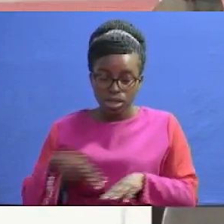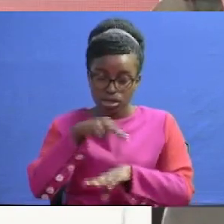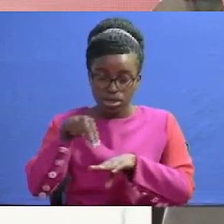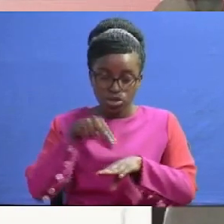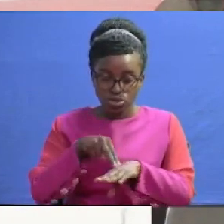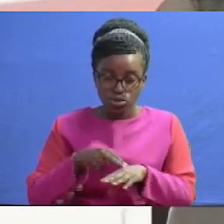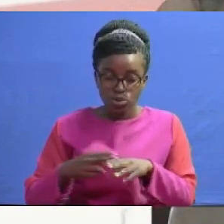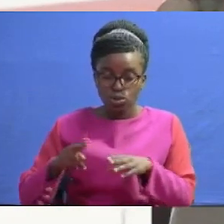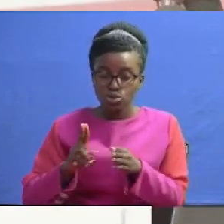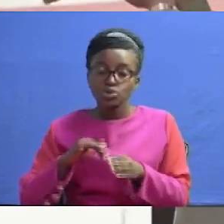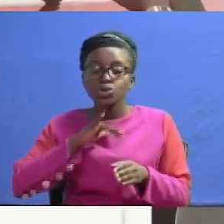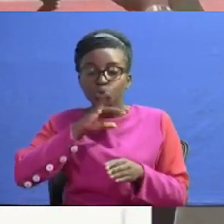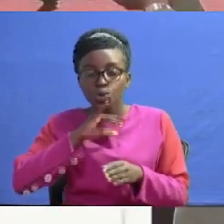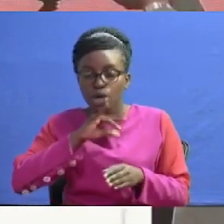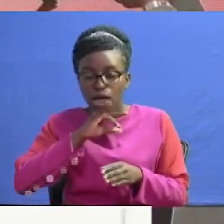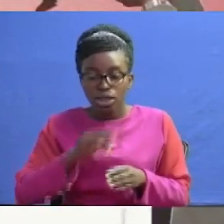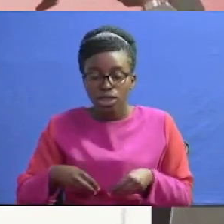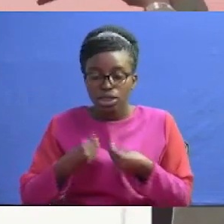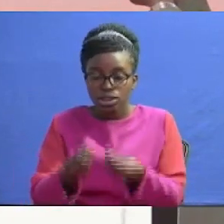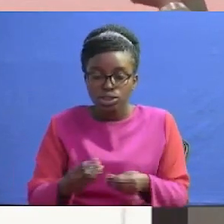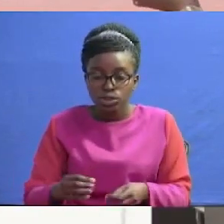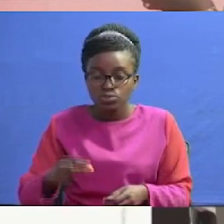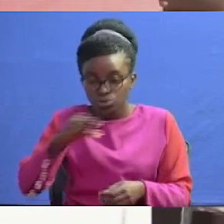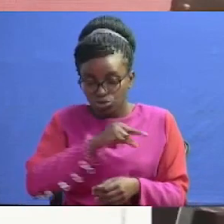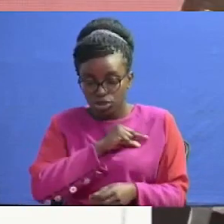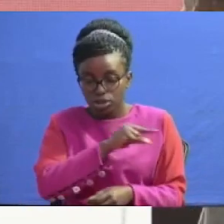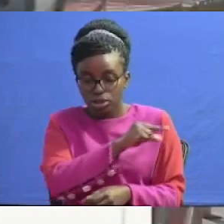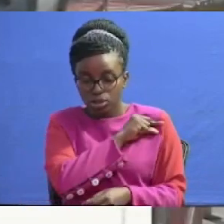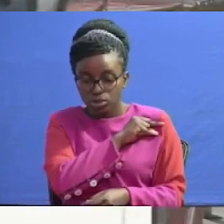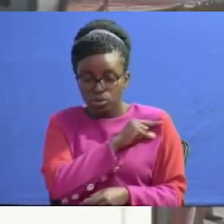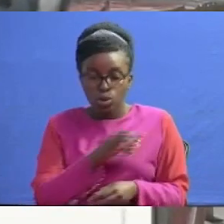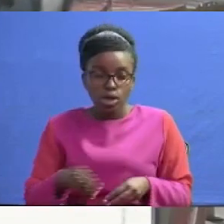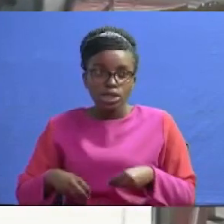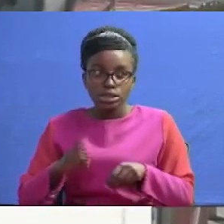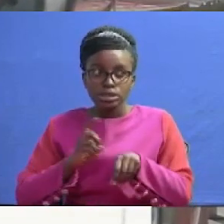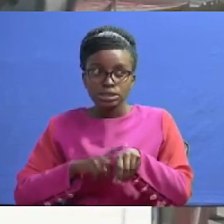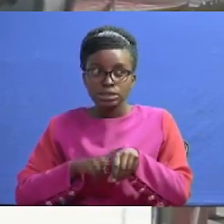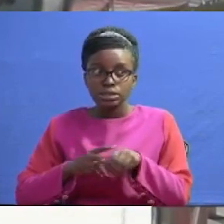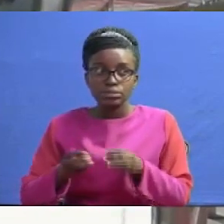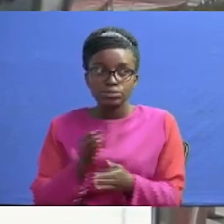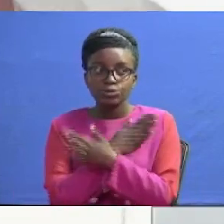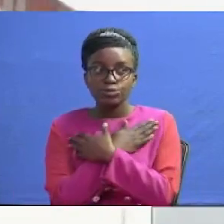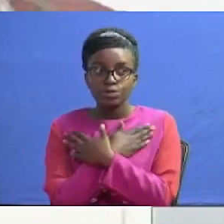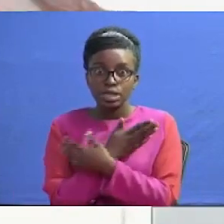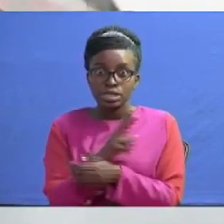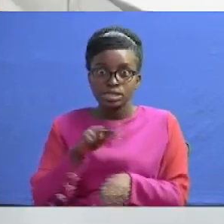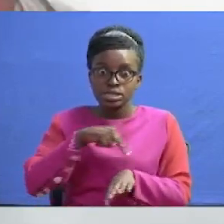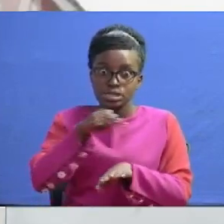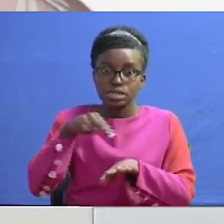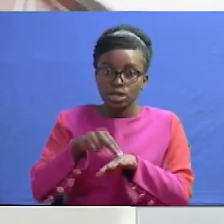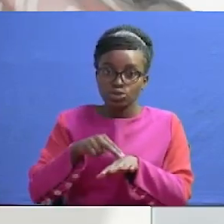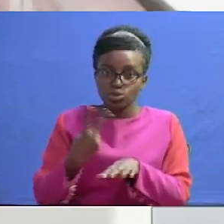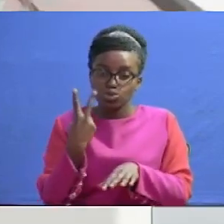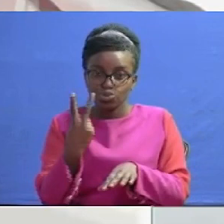General Odongo Abubakar, met in a session aimed to improve diplomatic relations between these two nations, bilateral